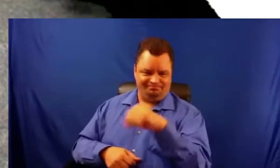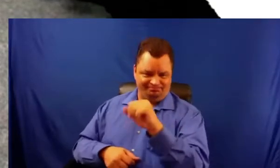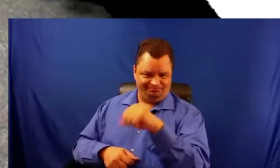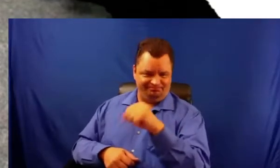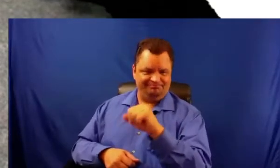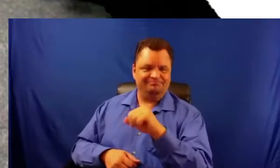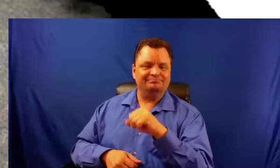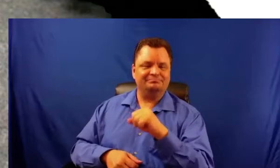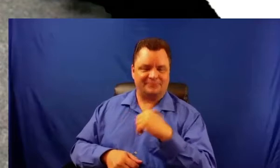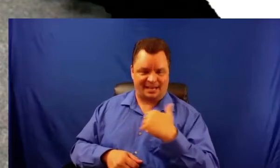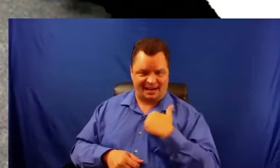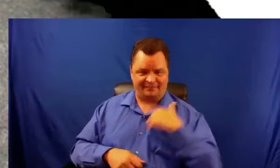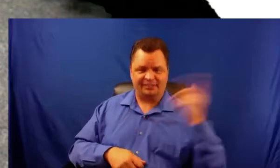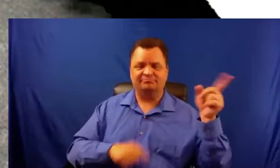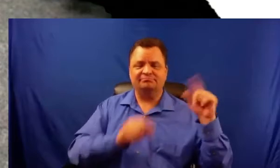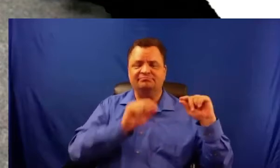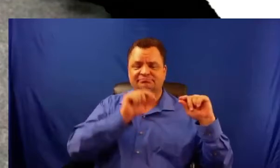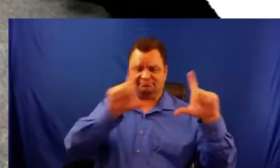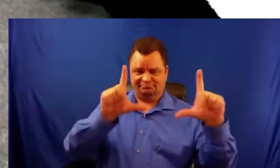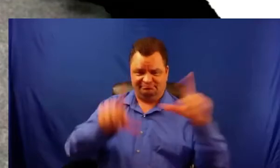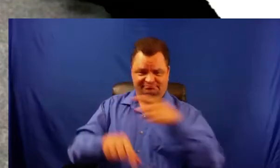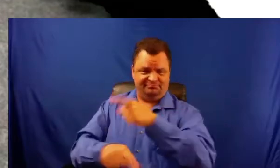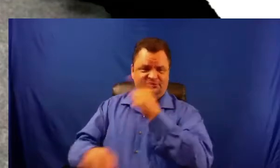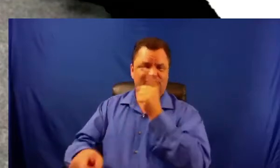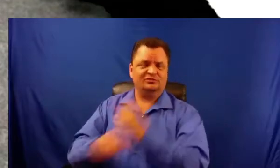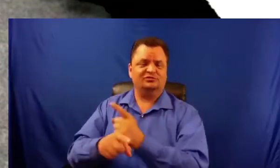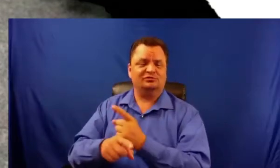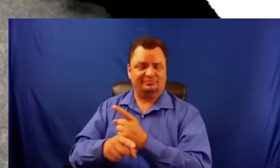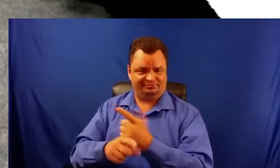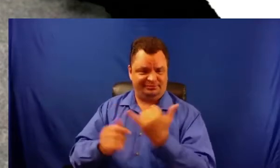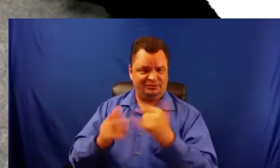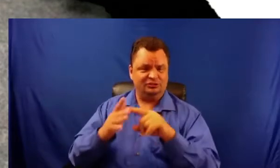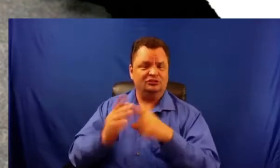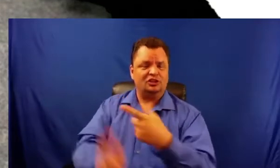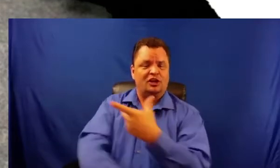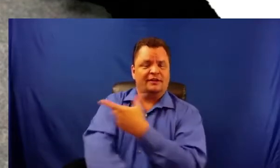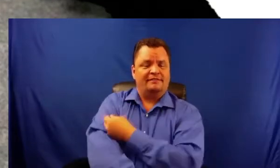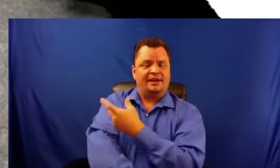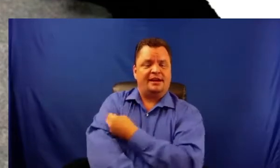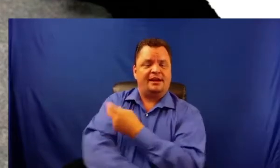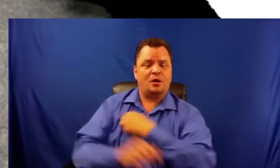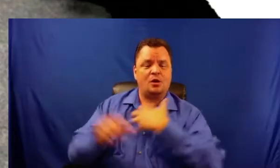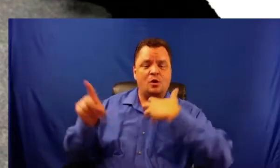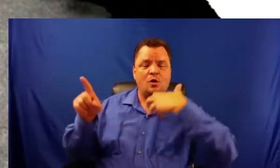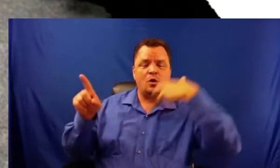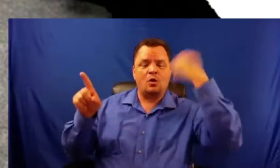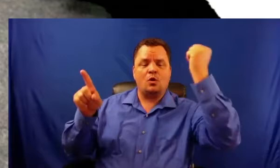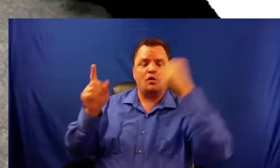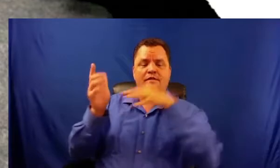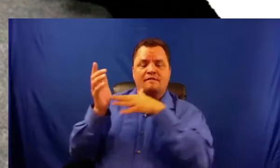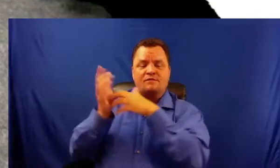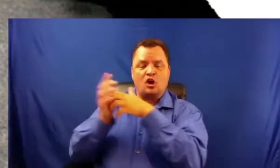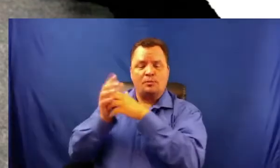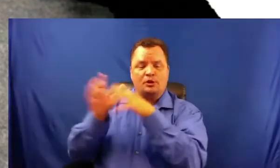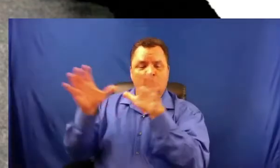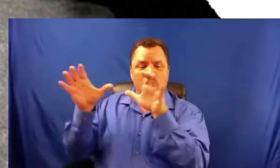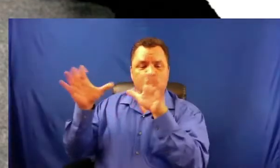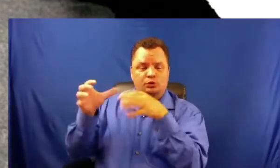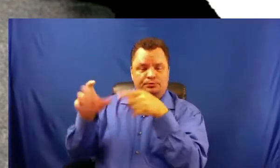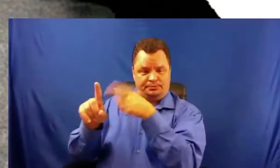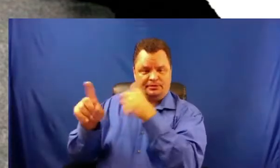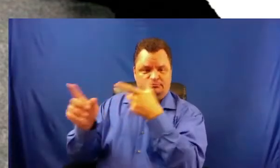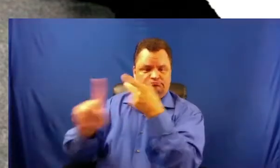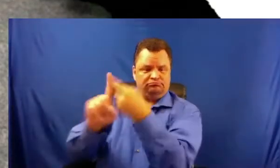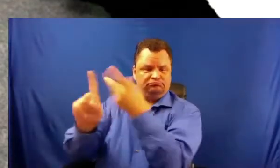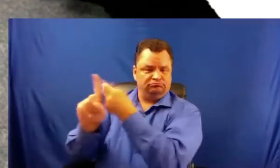precisely correct. Since we began vaccinating our more vulnerable population, which fundamentally means older, they've been less